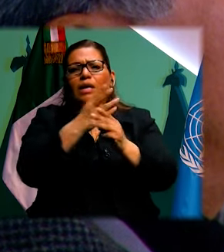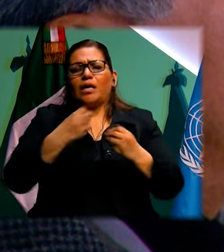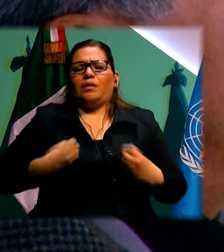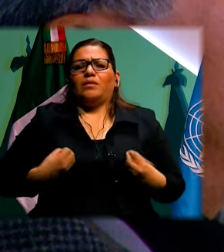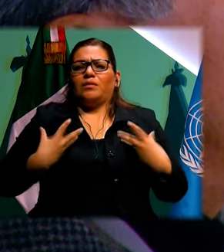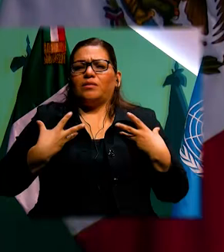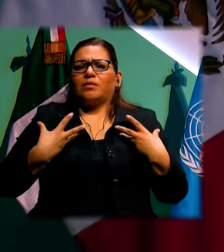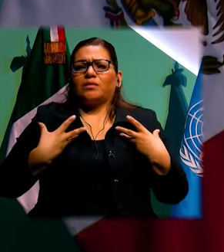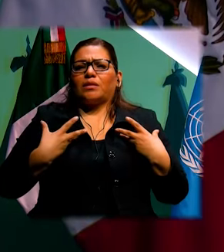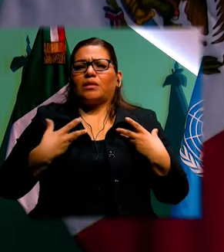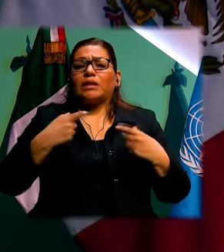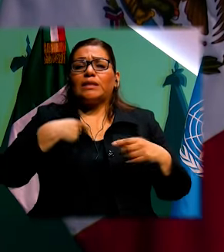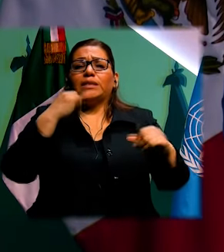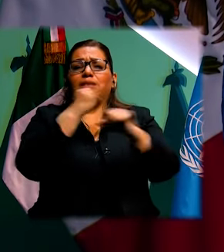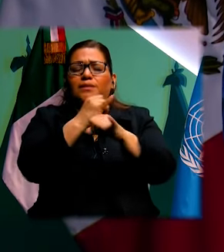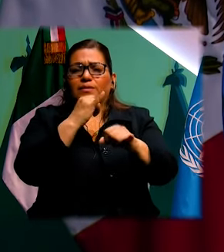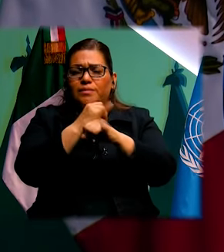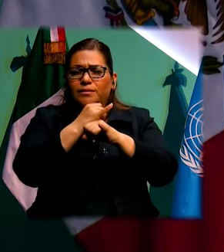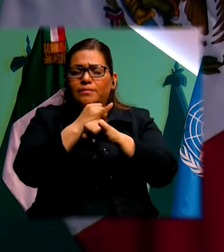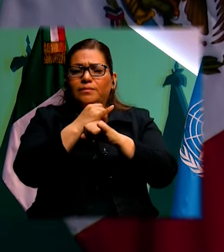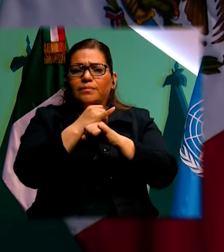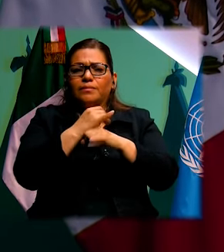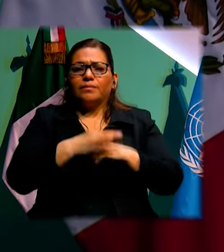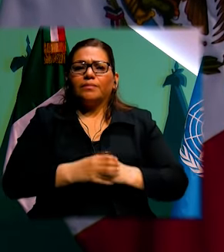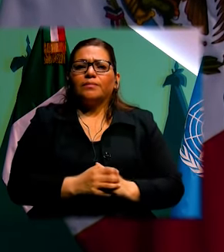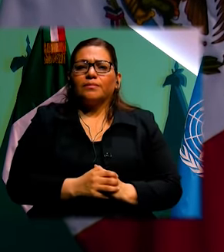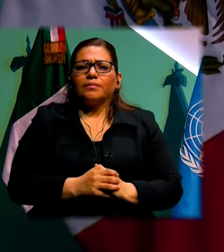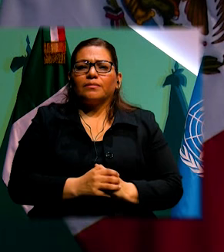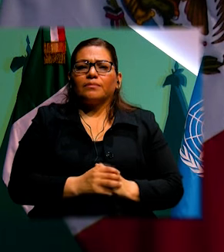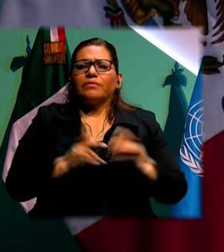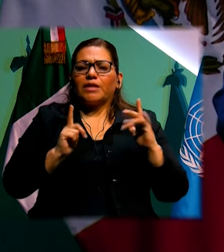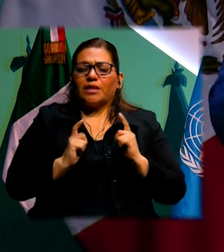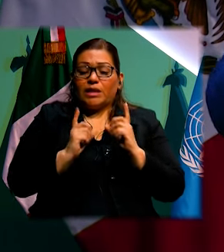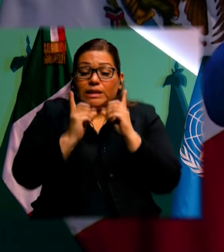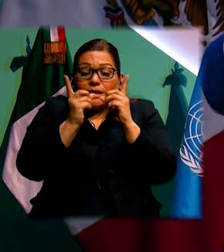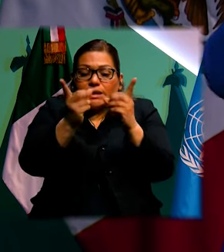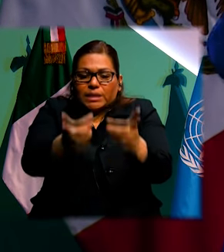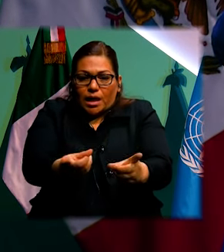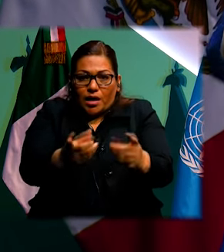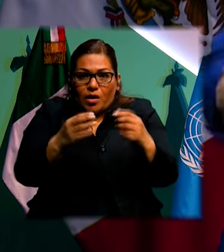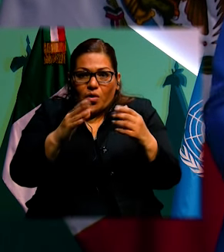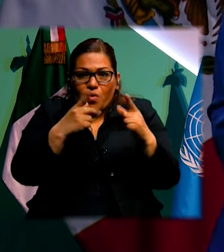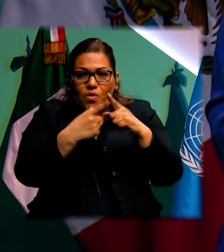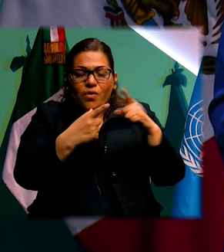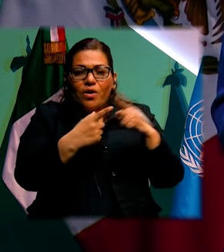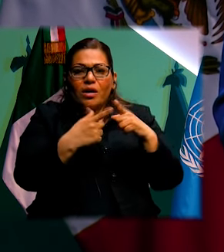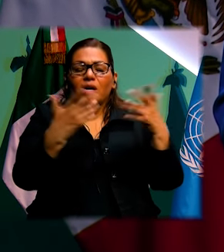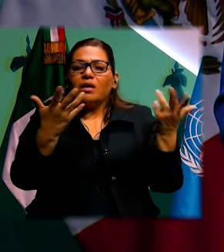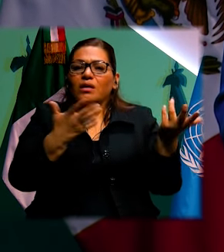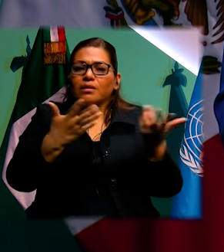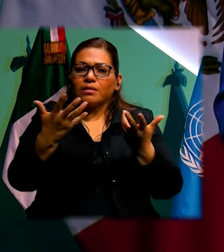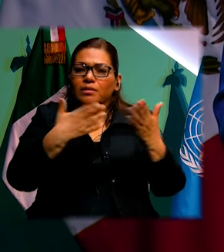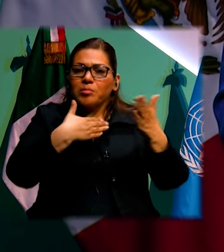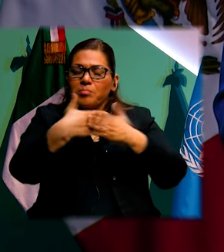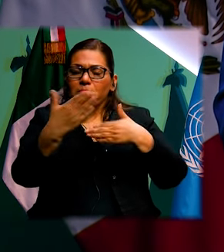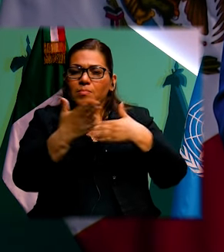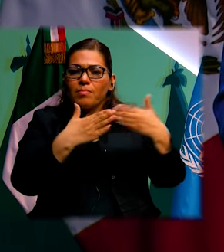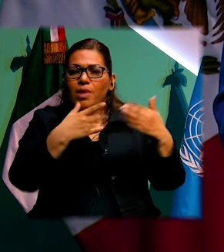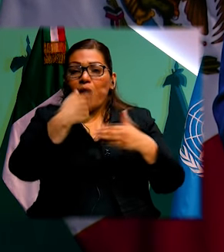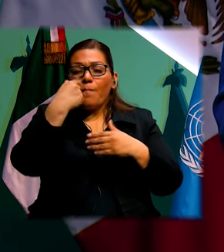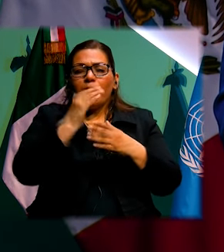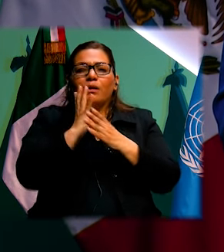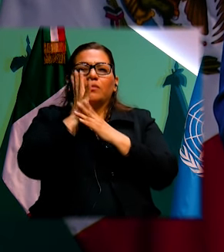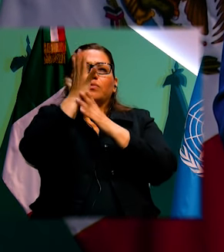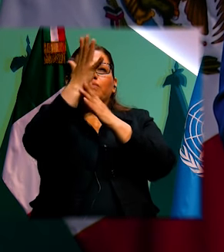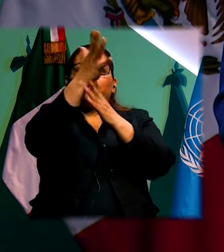We have now been entrusted with making the model work for the next 10 years. That's